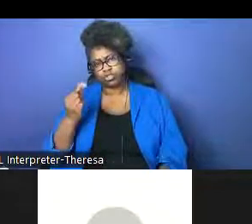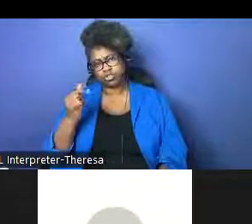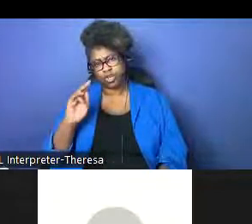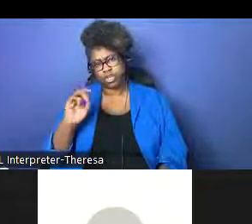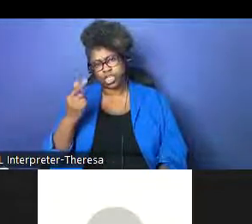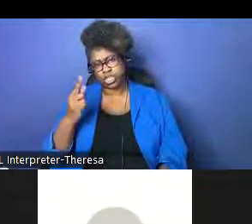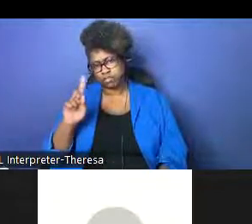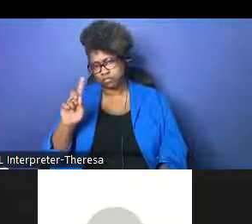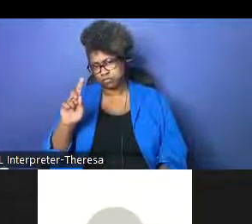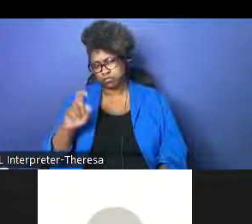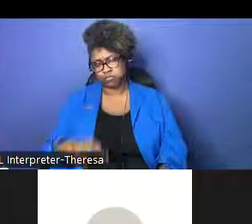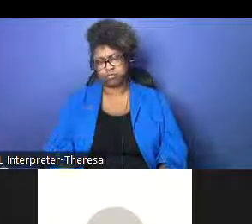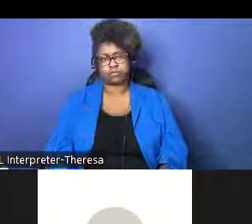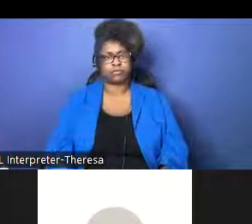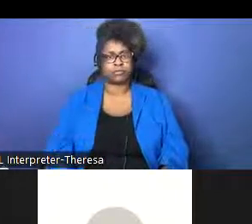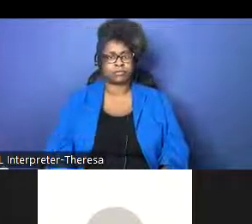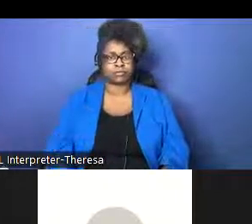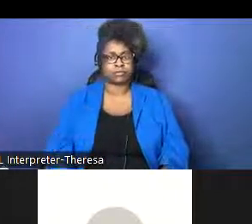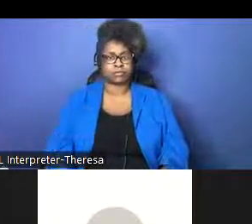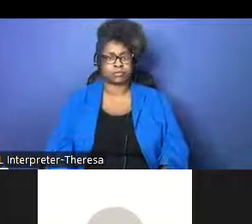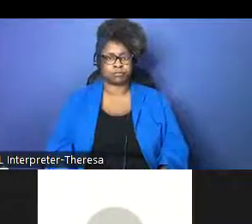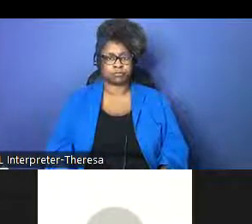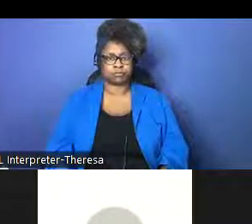at all?